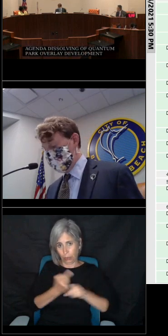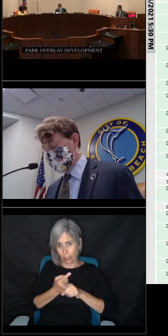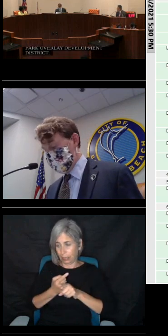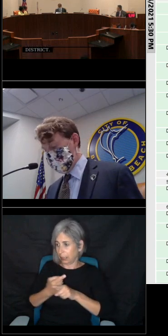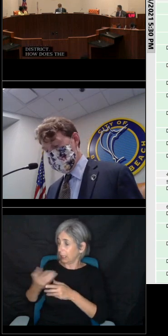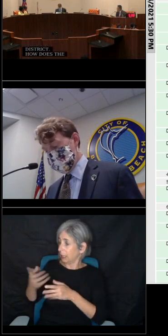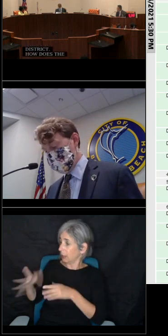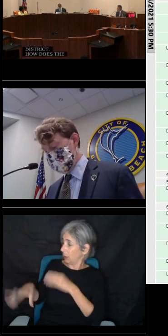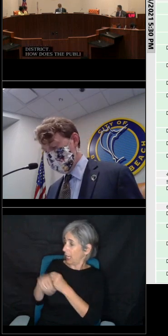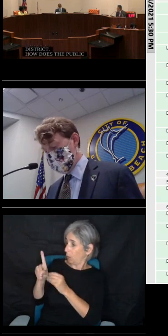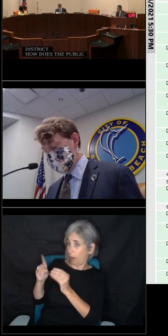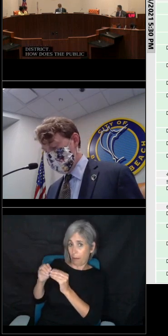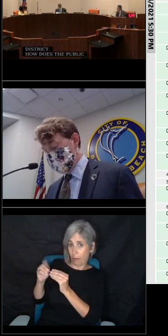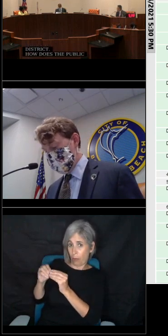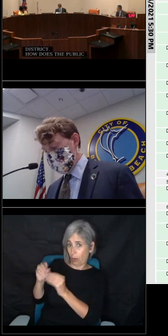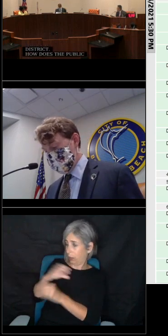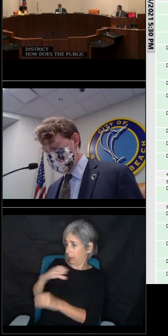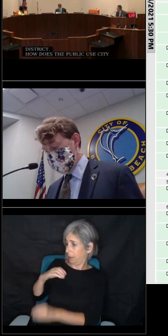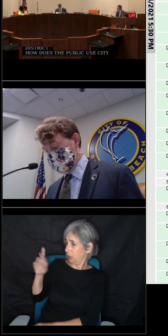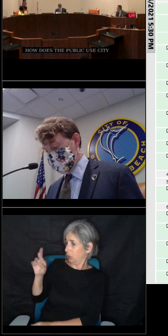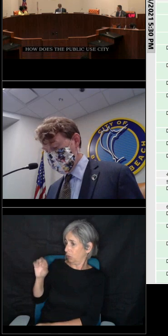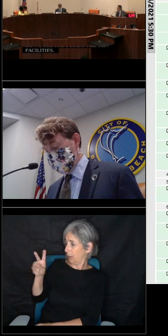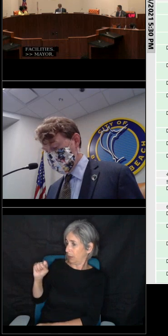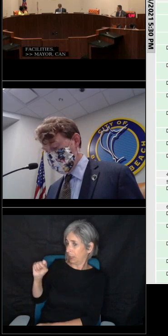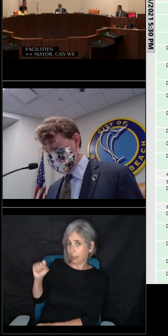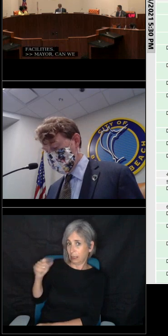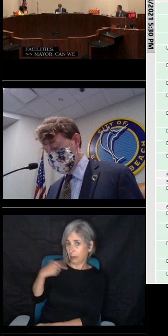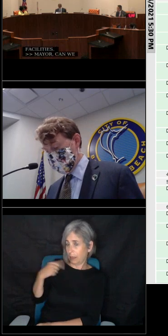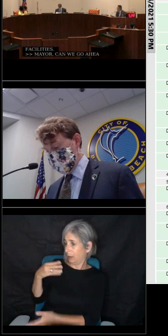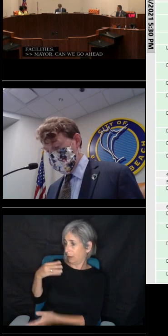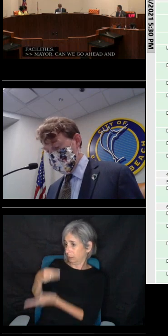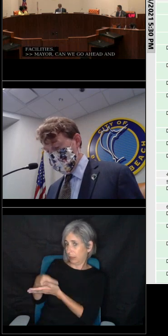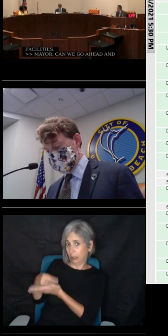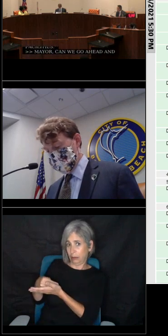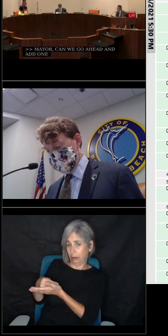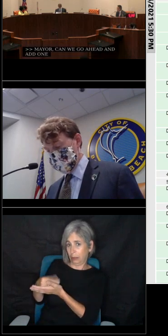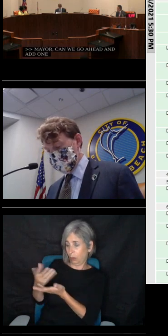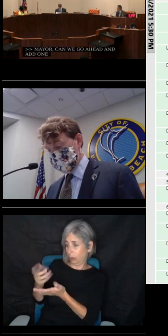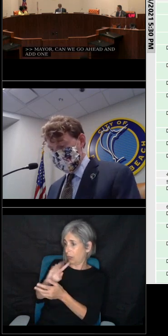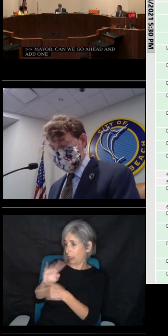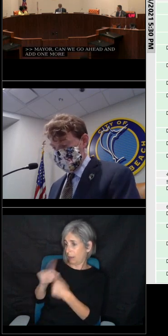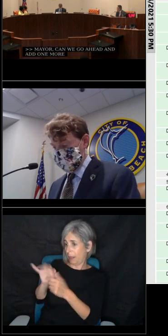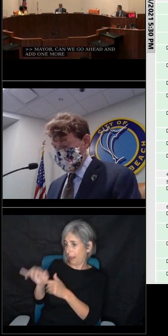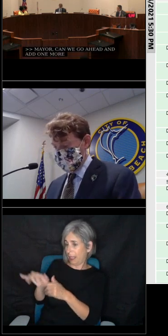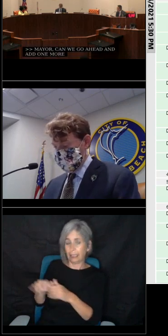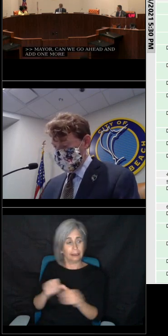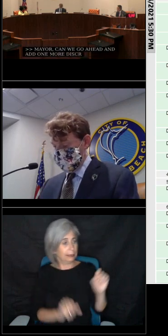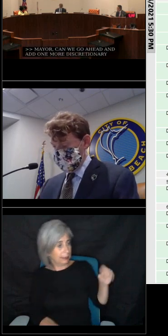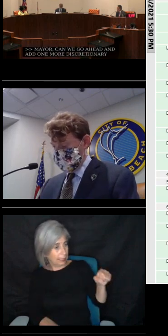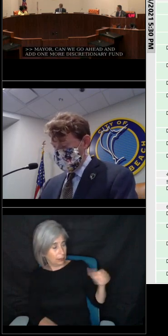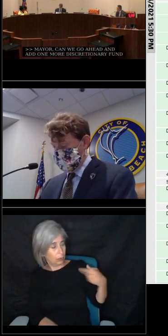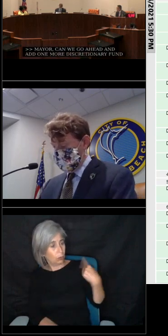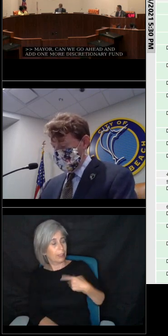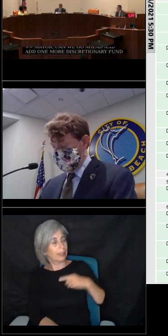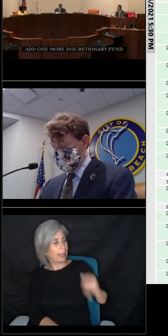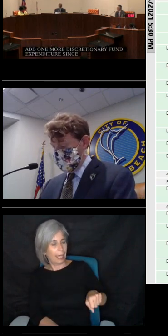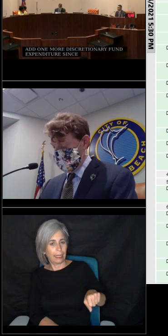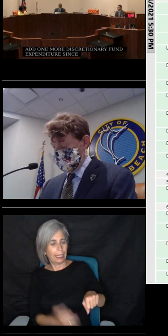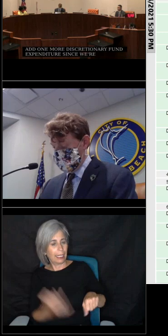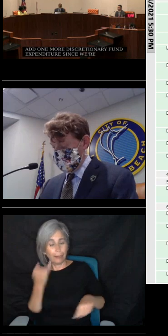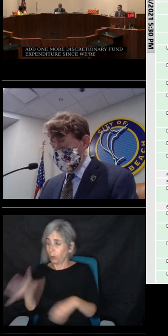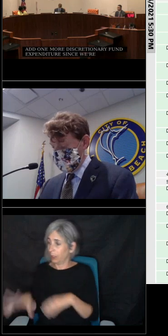ahead and add one more discretionary fund expenditure since we're on it? Absolutely. If we could go ahead and